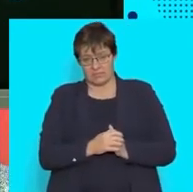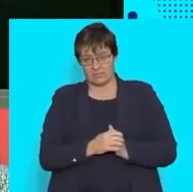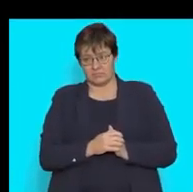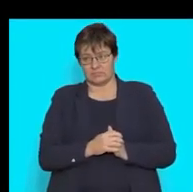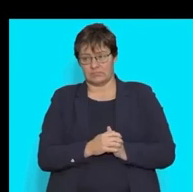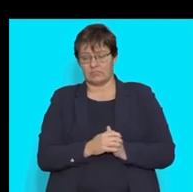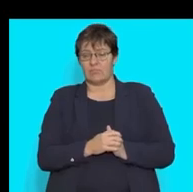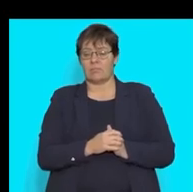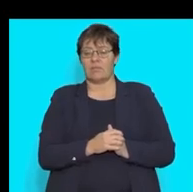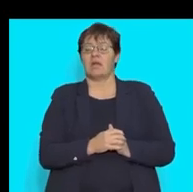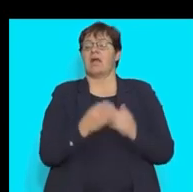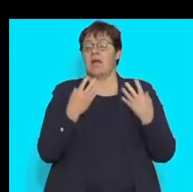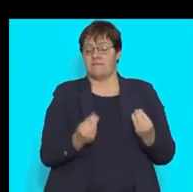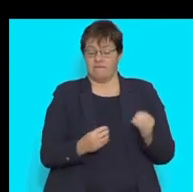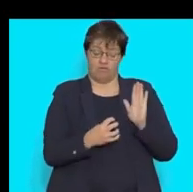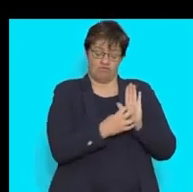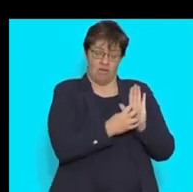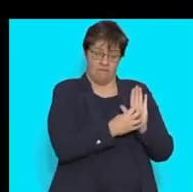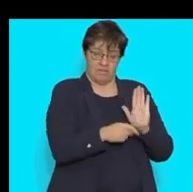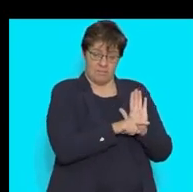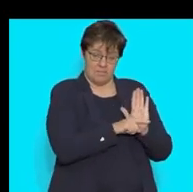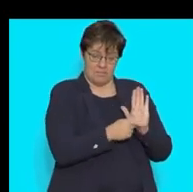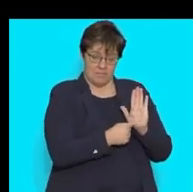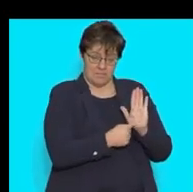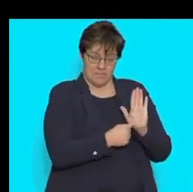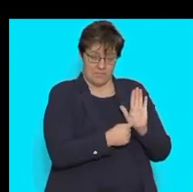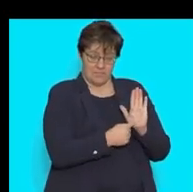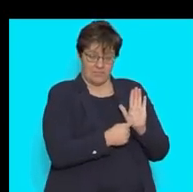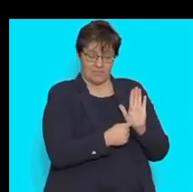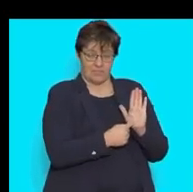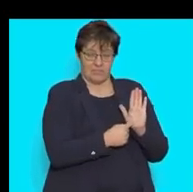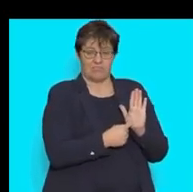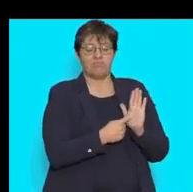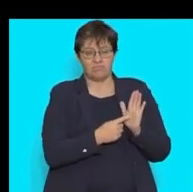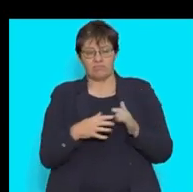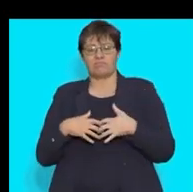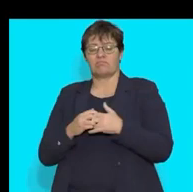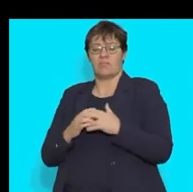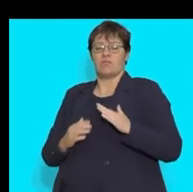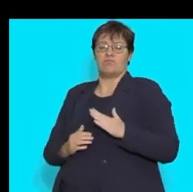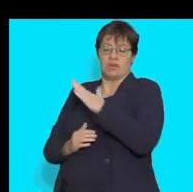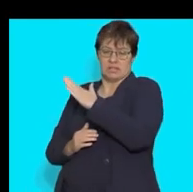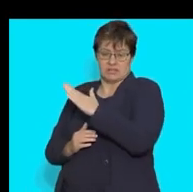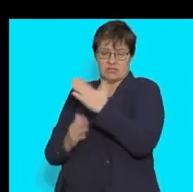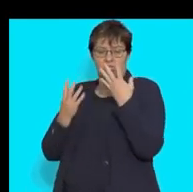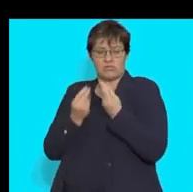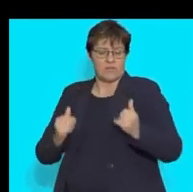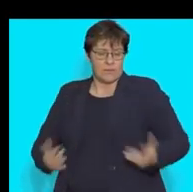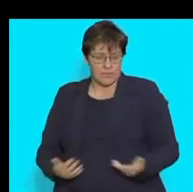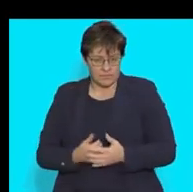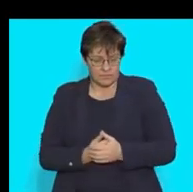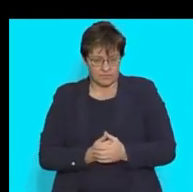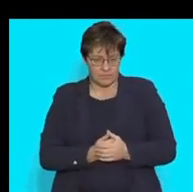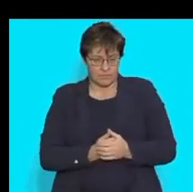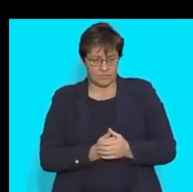again, if you've got a piece, you've got a graph like this, how do we actually get the gradient sorted out?